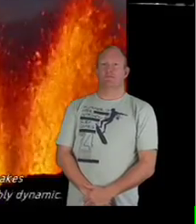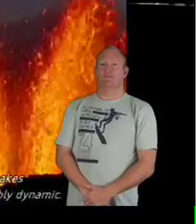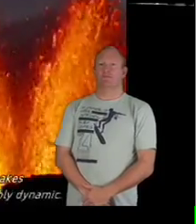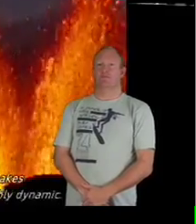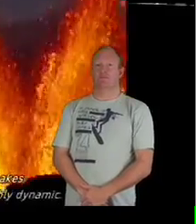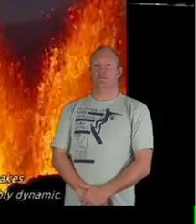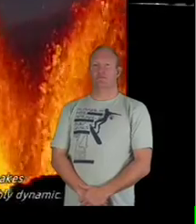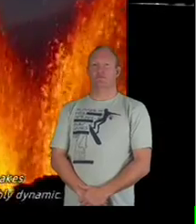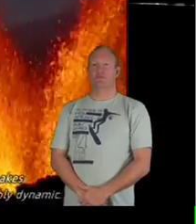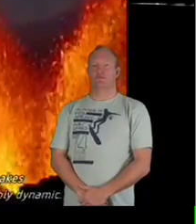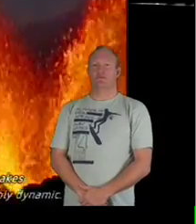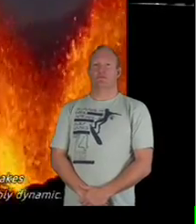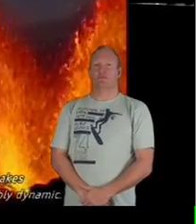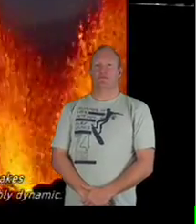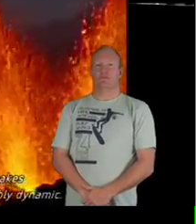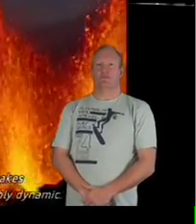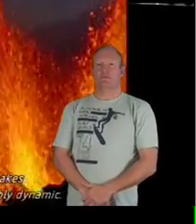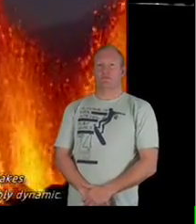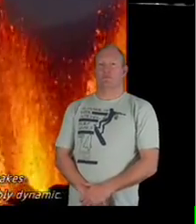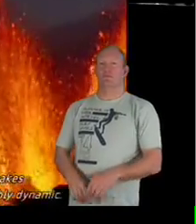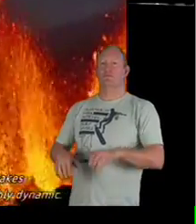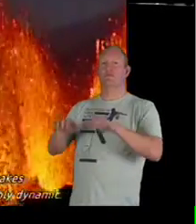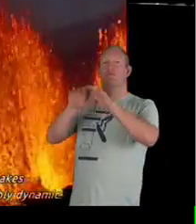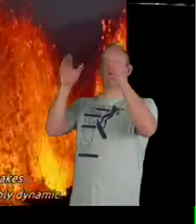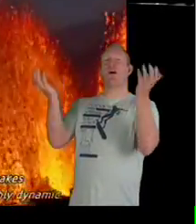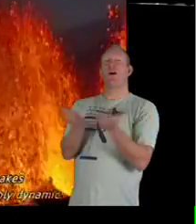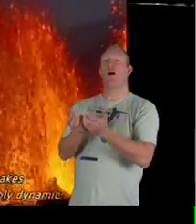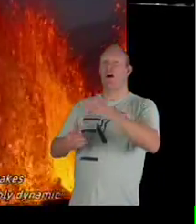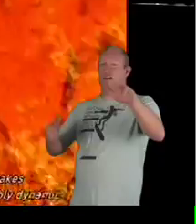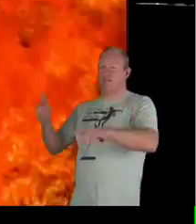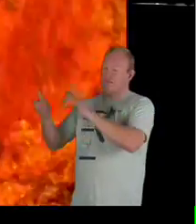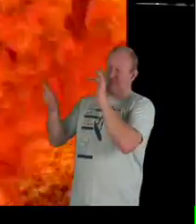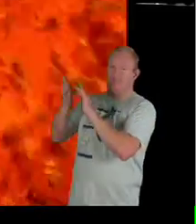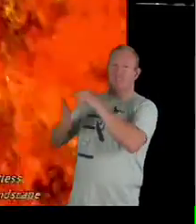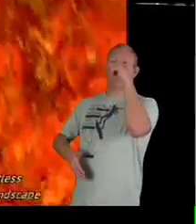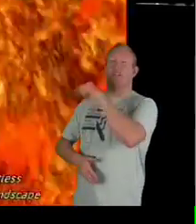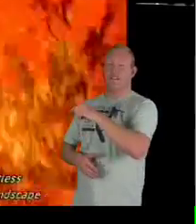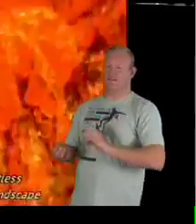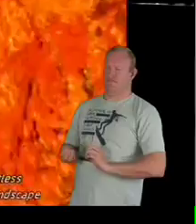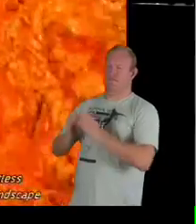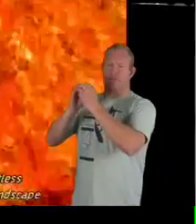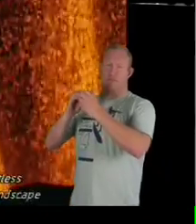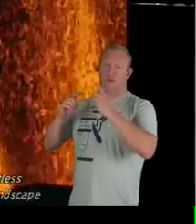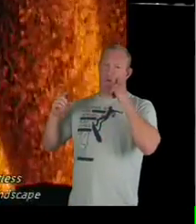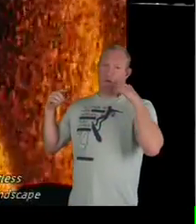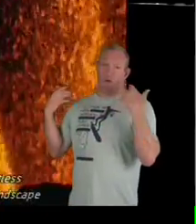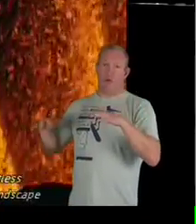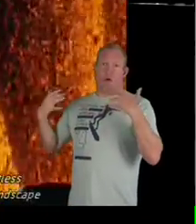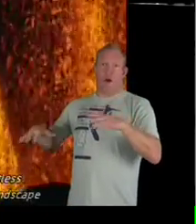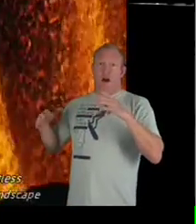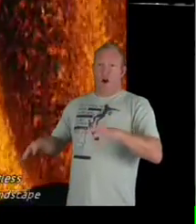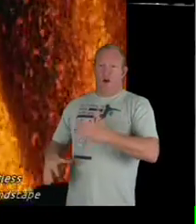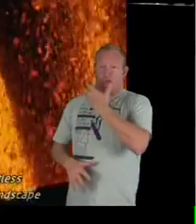Earth's inner heat makes a planet's surface incredibly dynamic. It has created a restless,